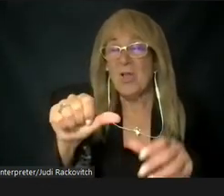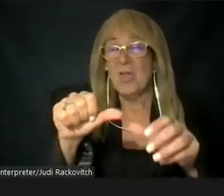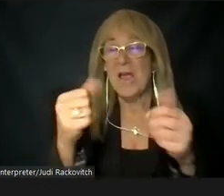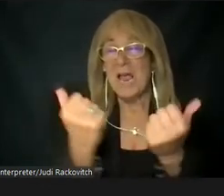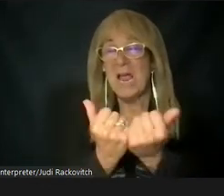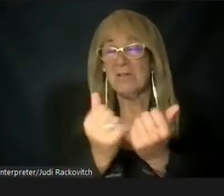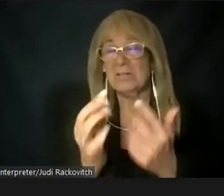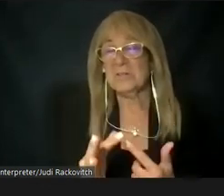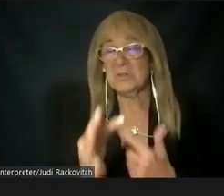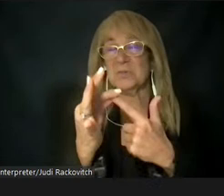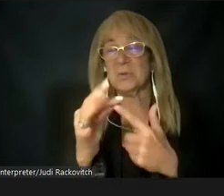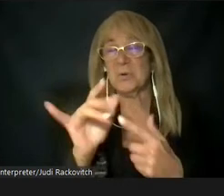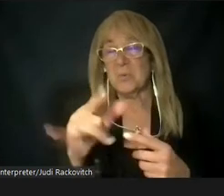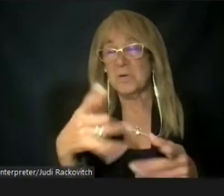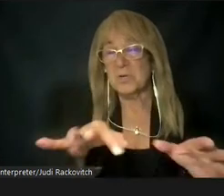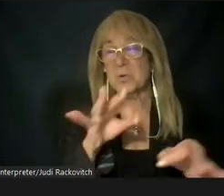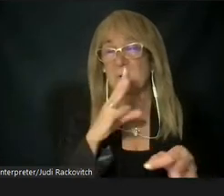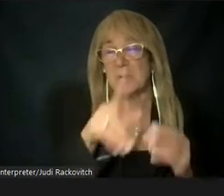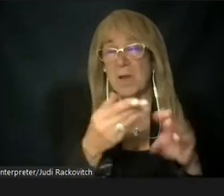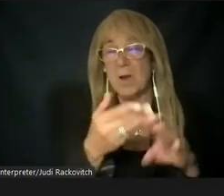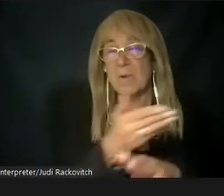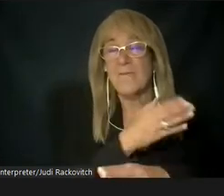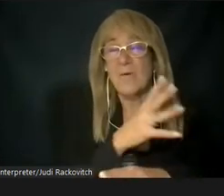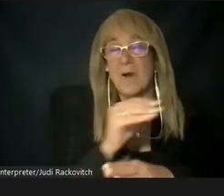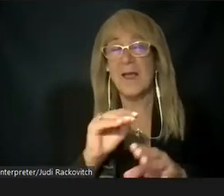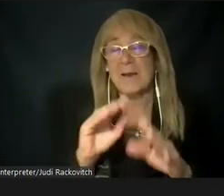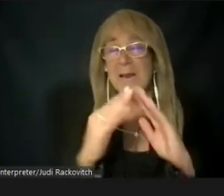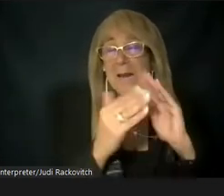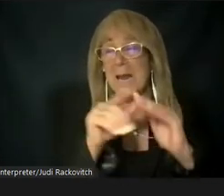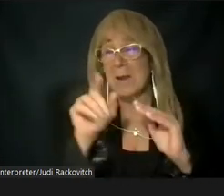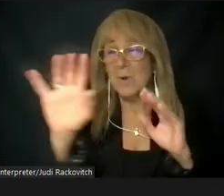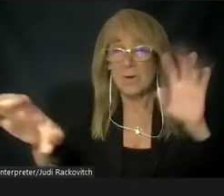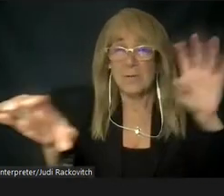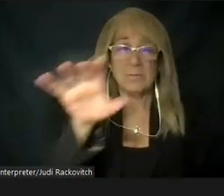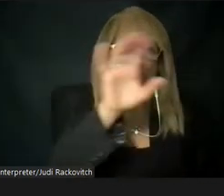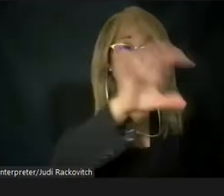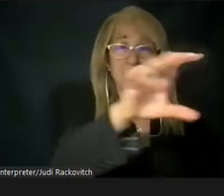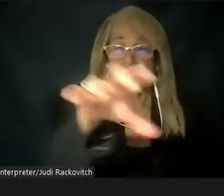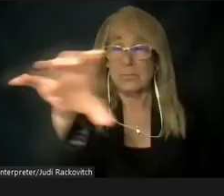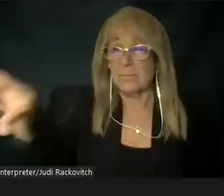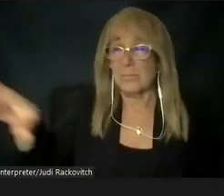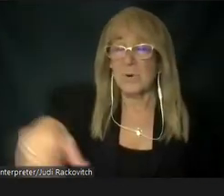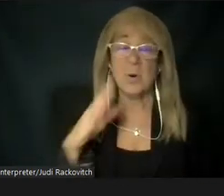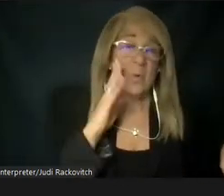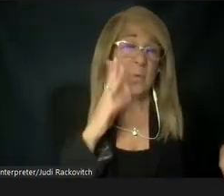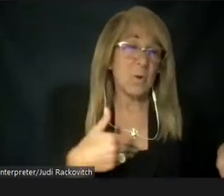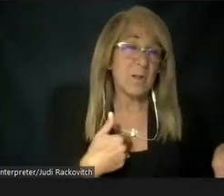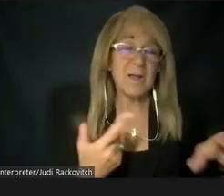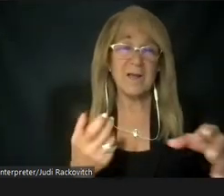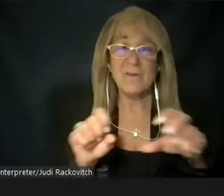And neighborhoods near the Central Business District boundary, where the project could have social, economic, or environmental effects.